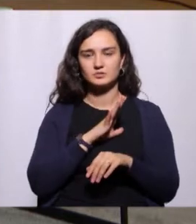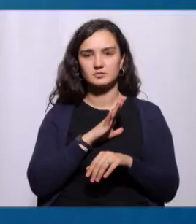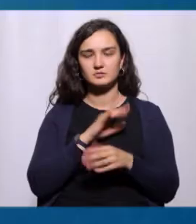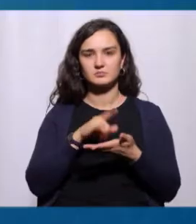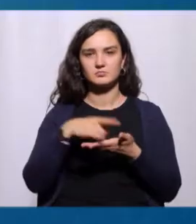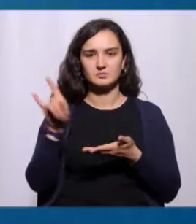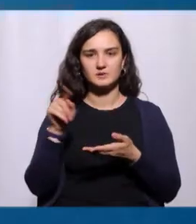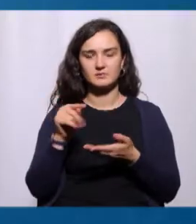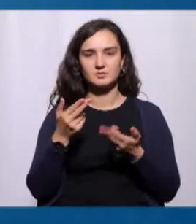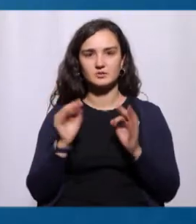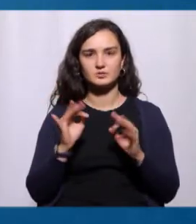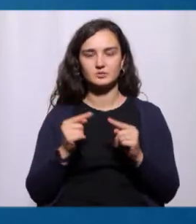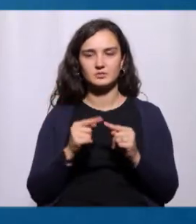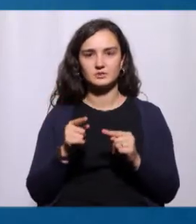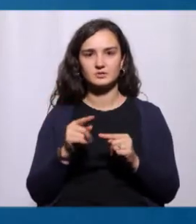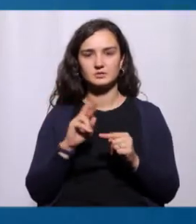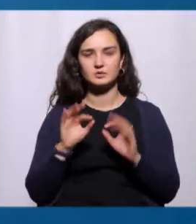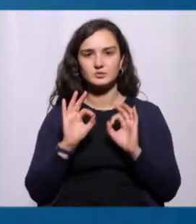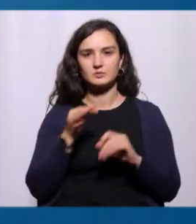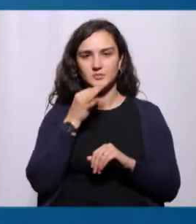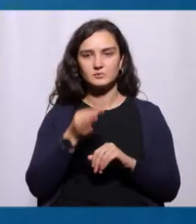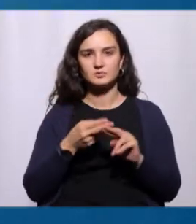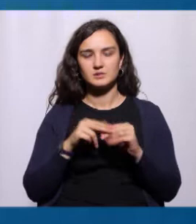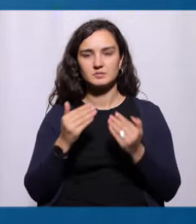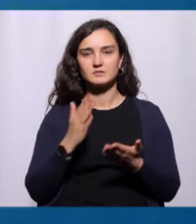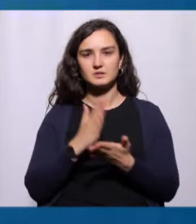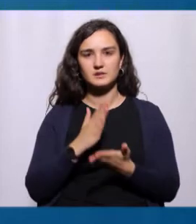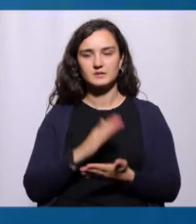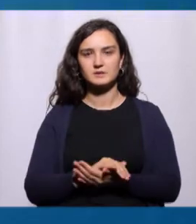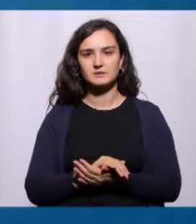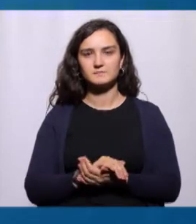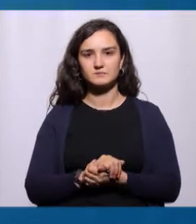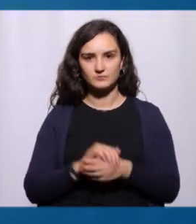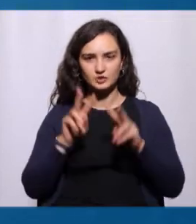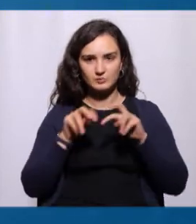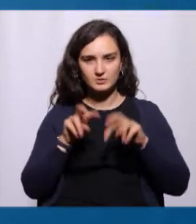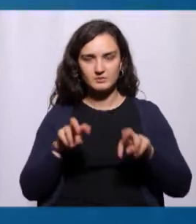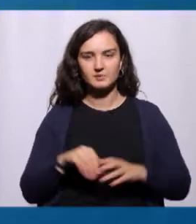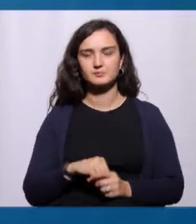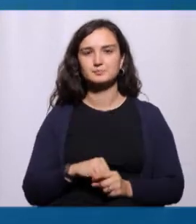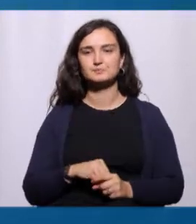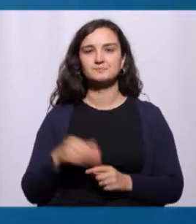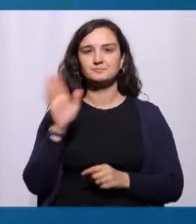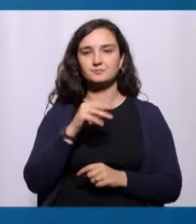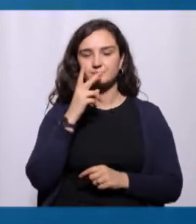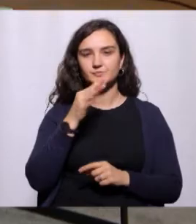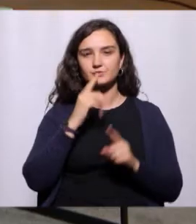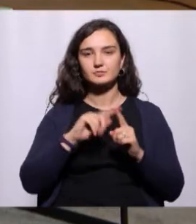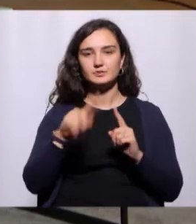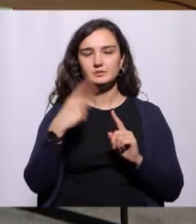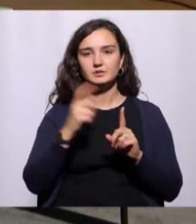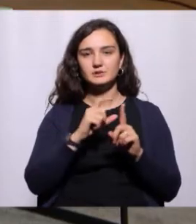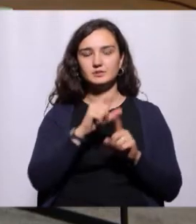departure. Absolutely right, Mr. Carter. And the right answer for this one is check-in. Let's look at our